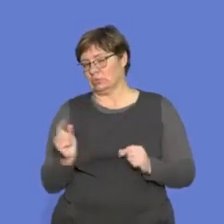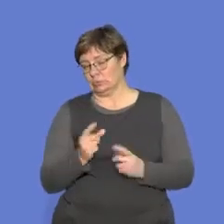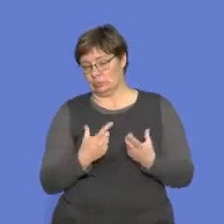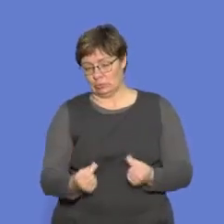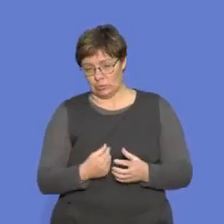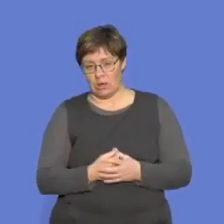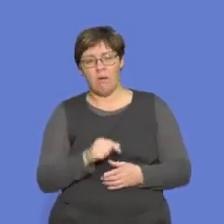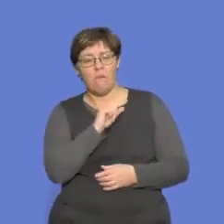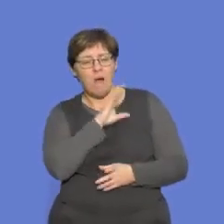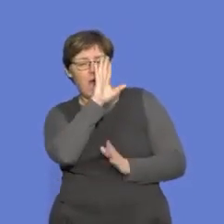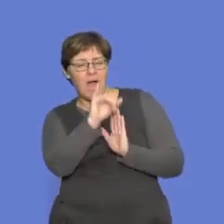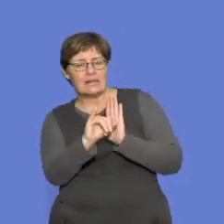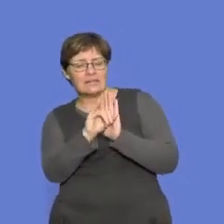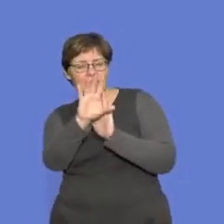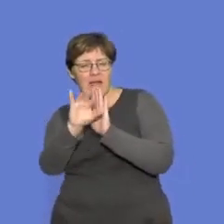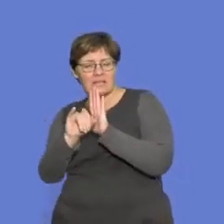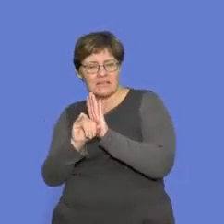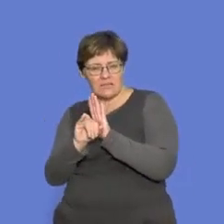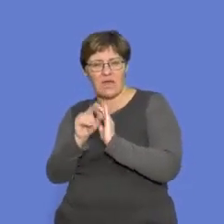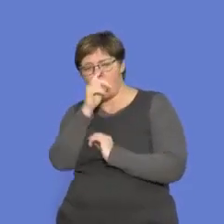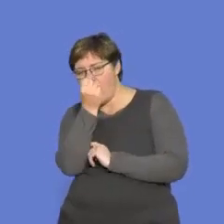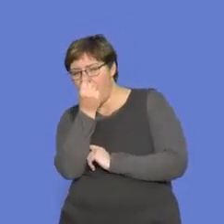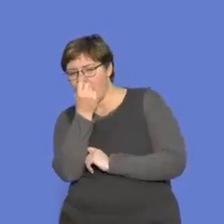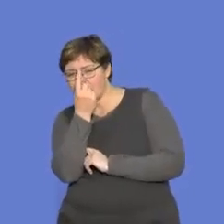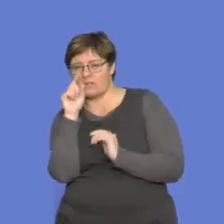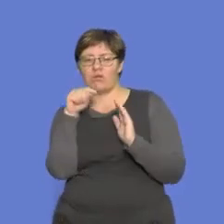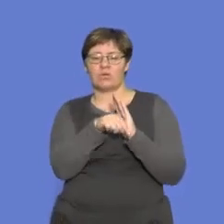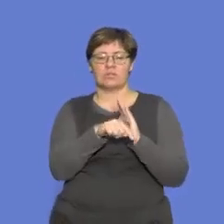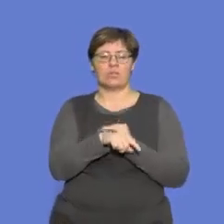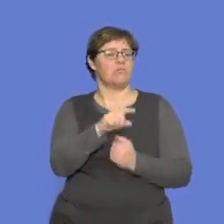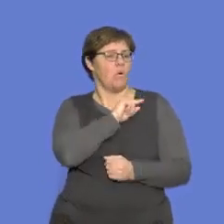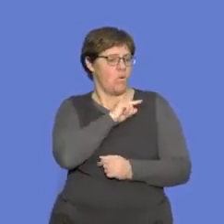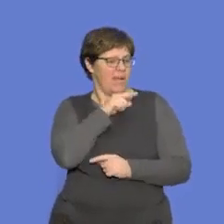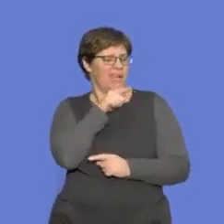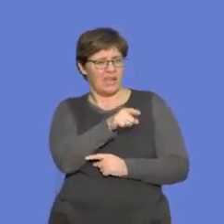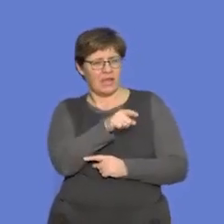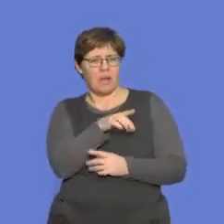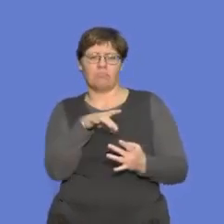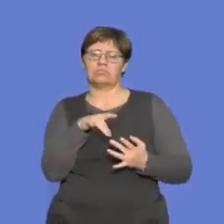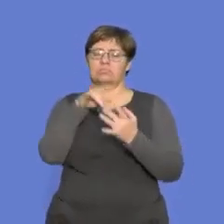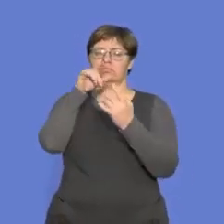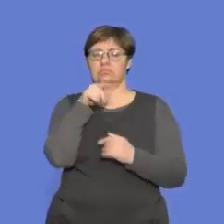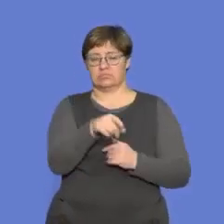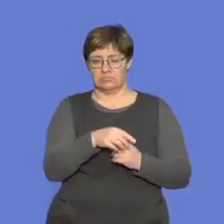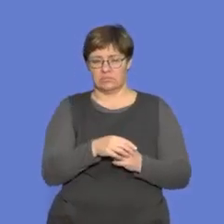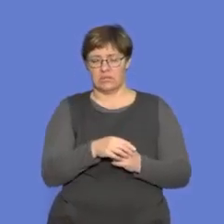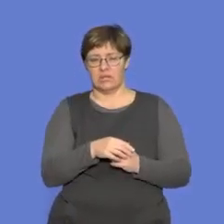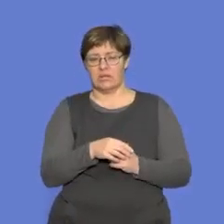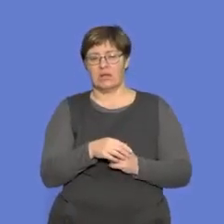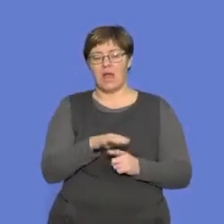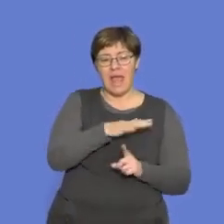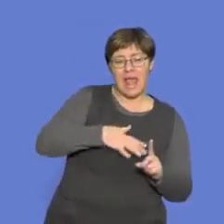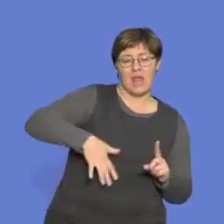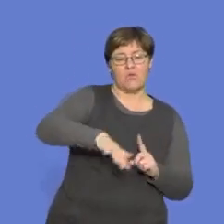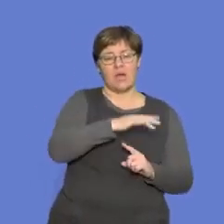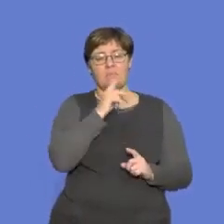to identify and understand the context of why it's such a significant ecological area for us to be able to